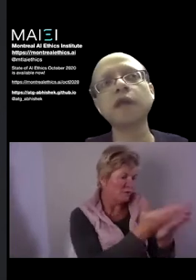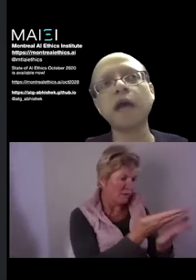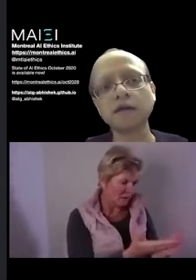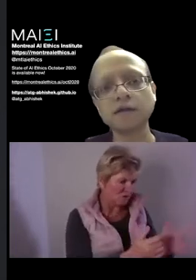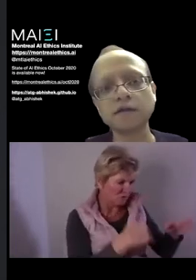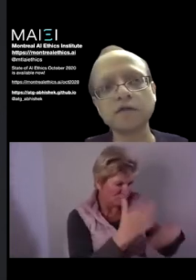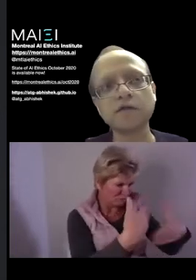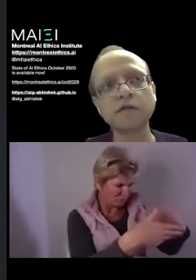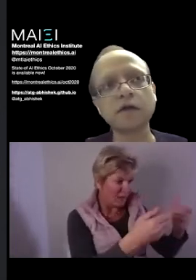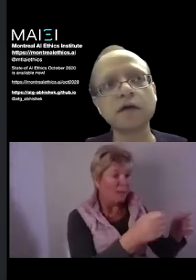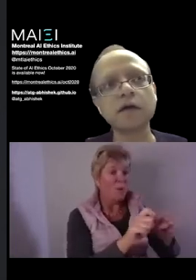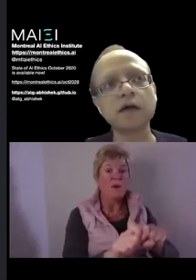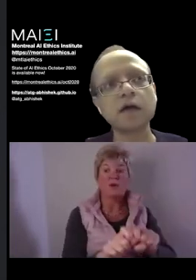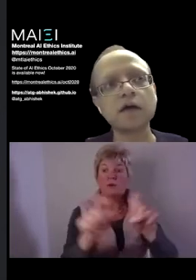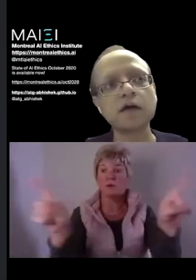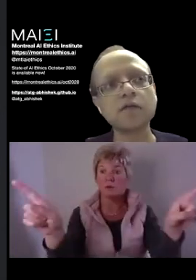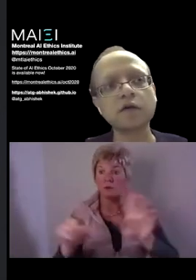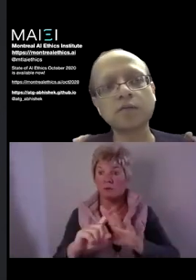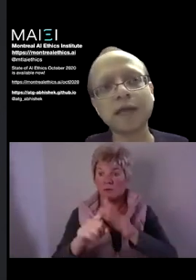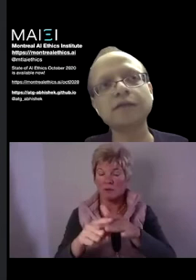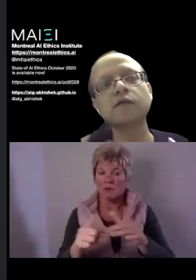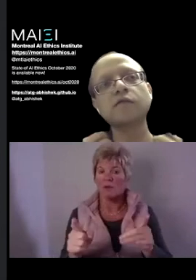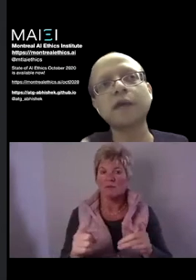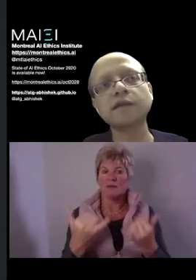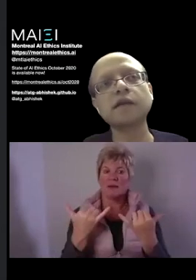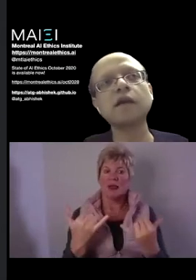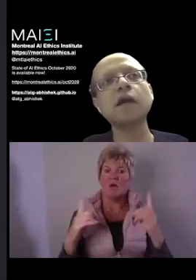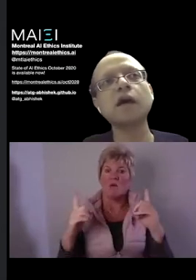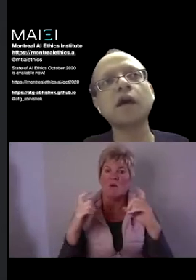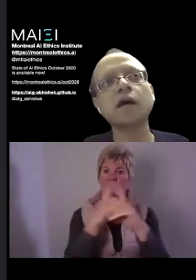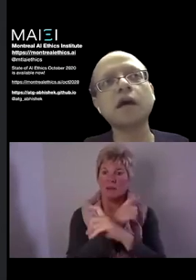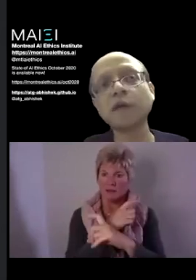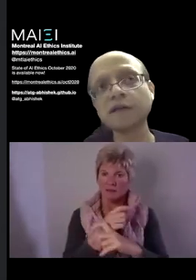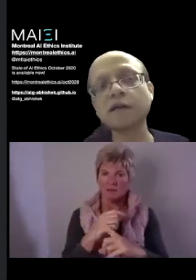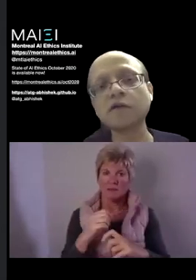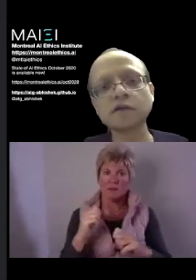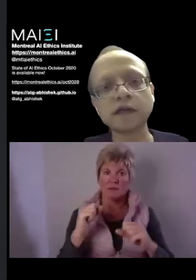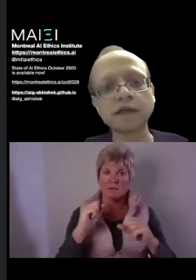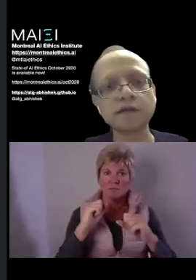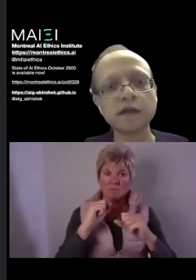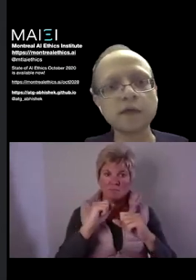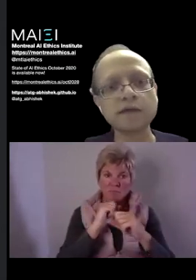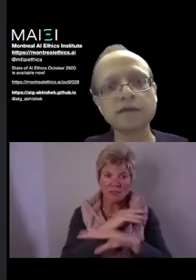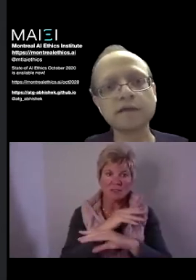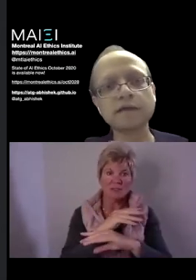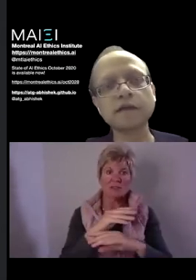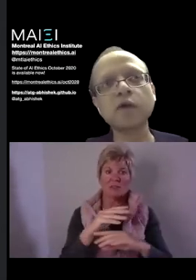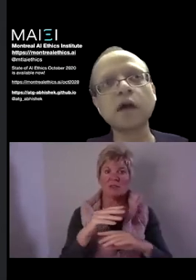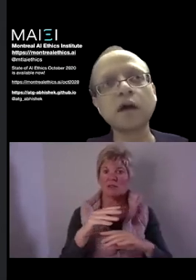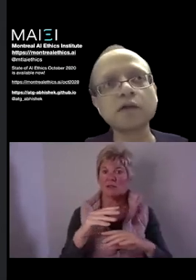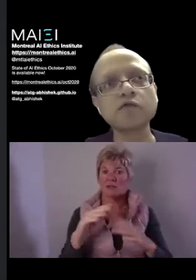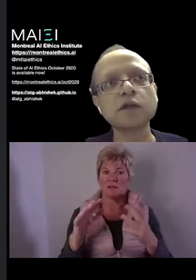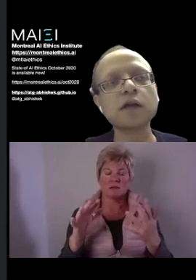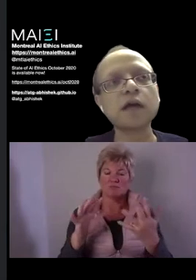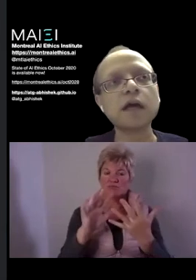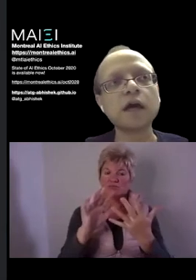with the realities of a complex, of a messy, and messy in a good sense, messy in the sense that we